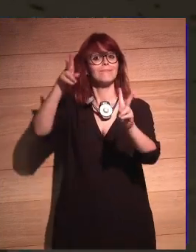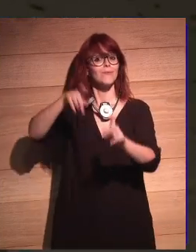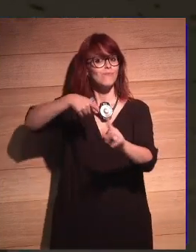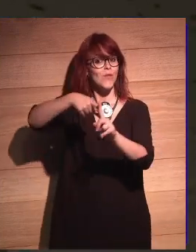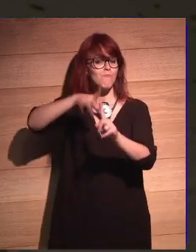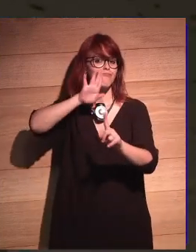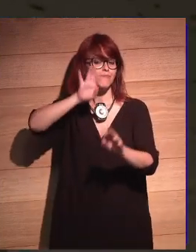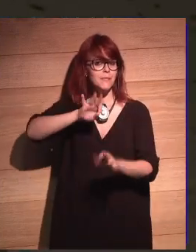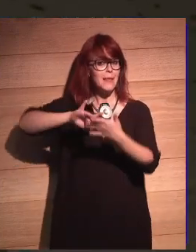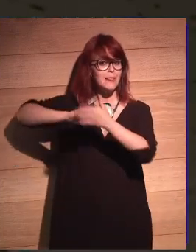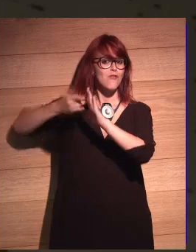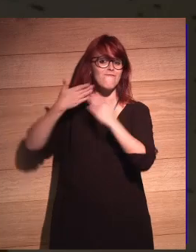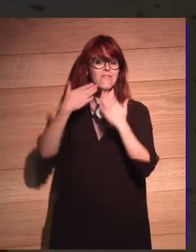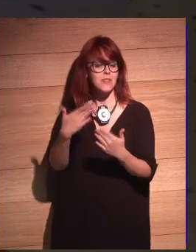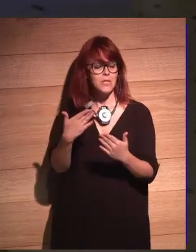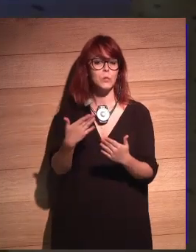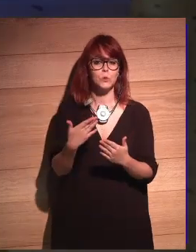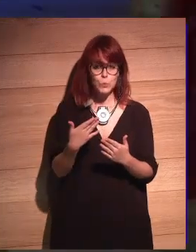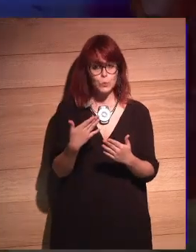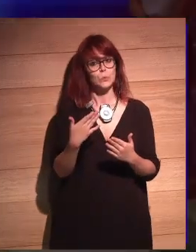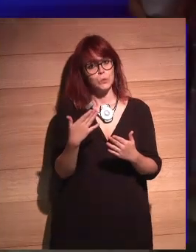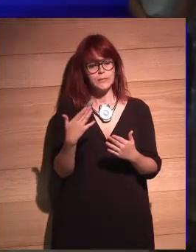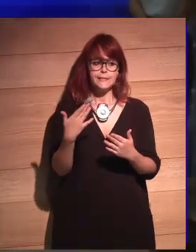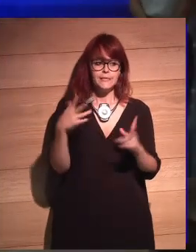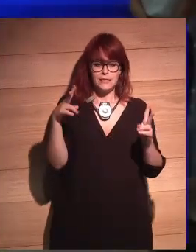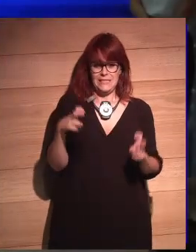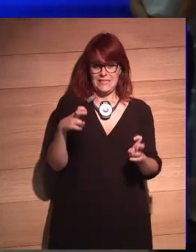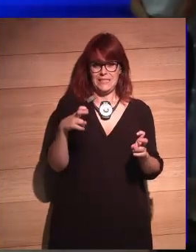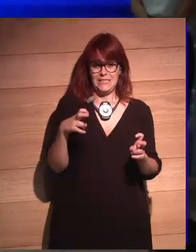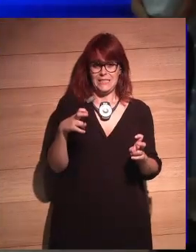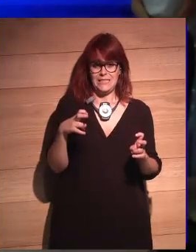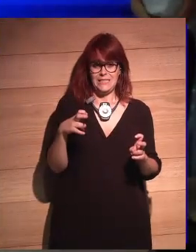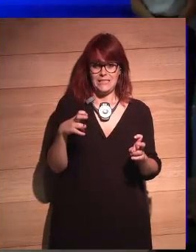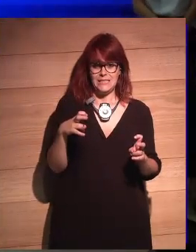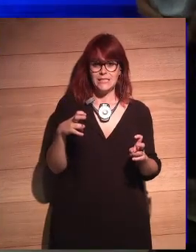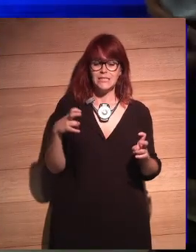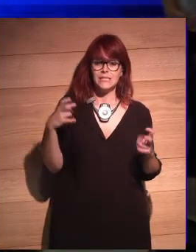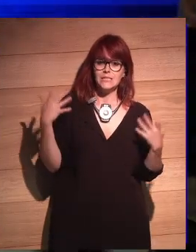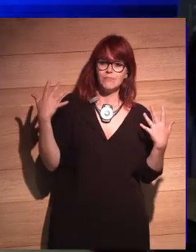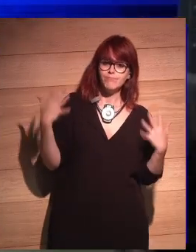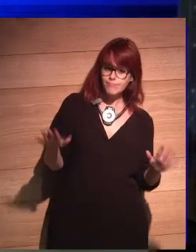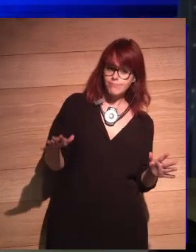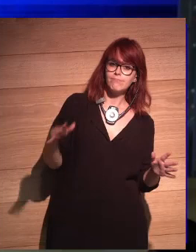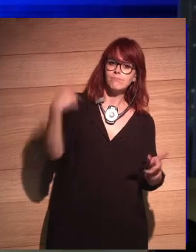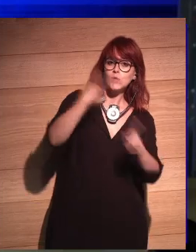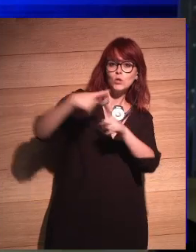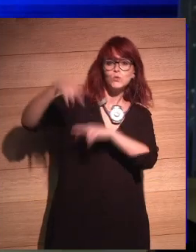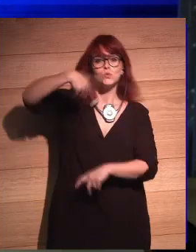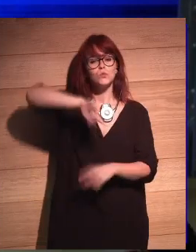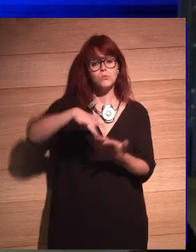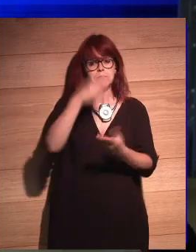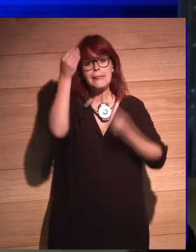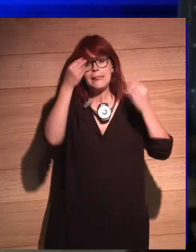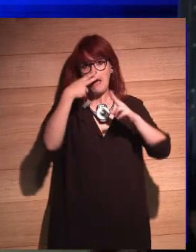technologies? Yeah, so one of the things that so obviously as a R&D department, we're researching this stuff.